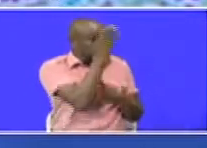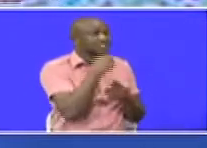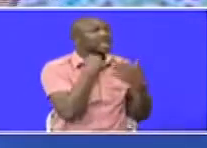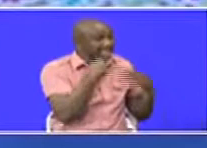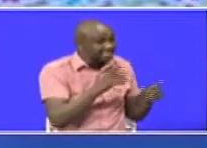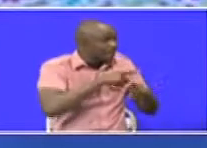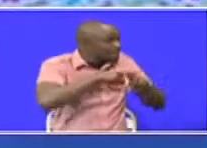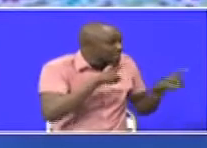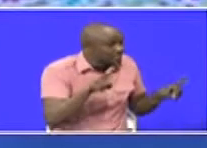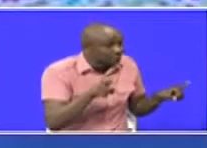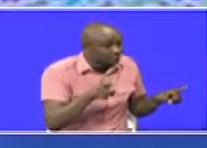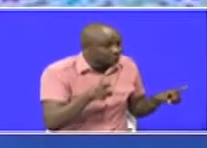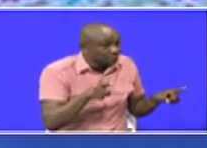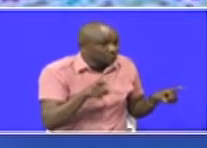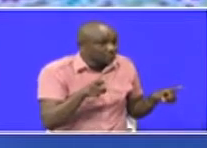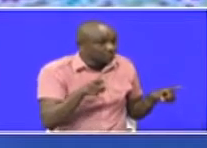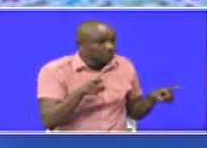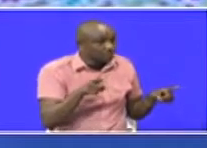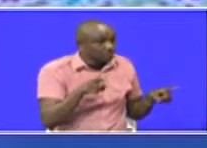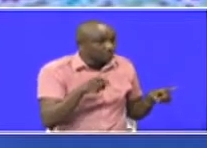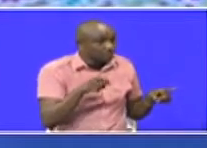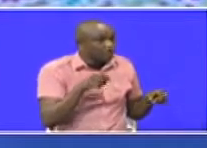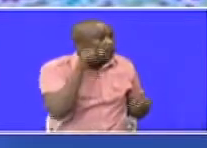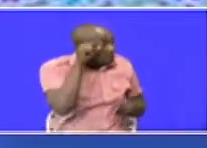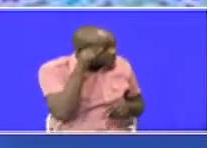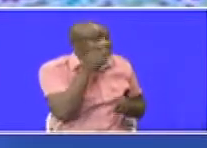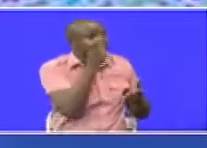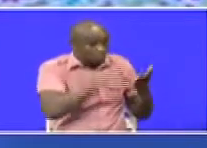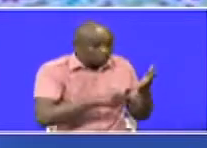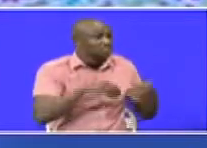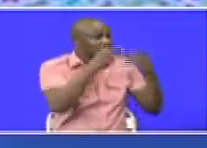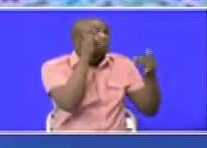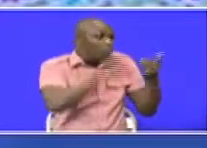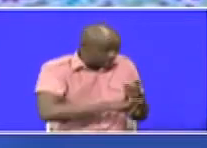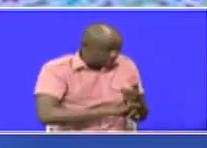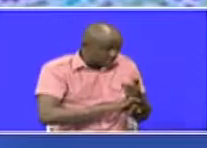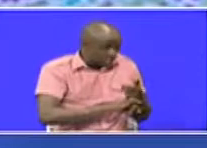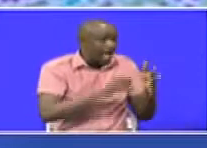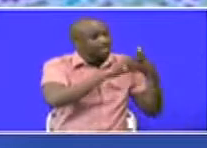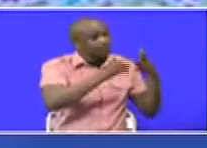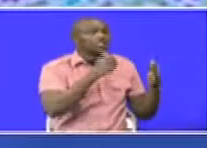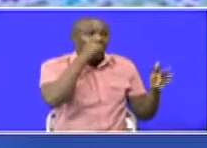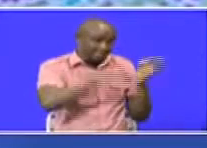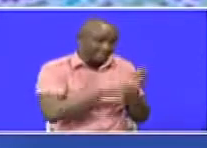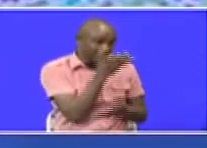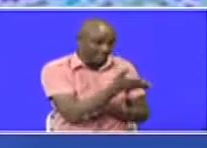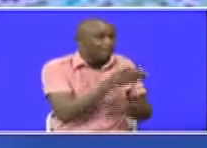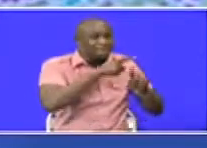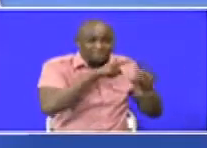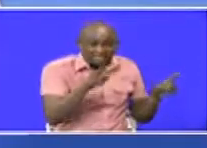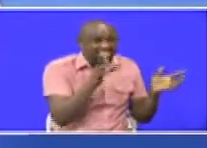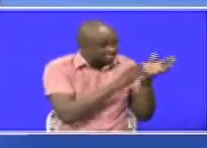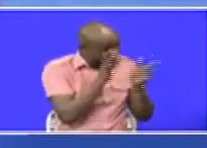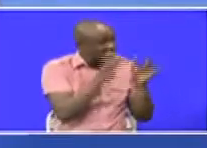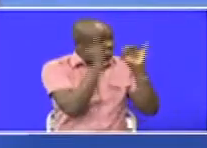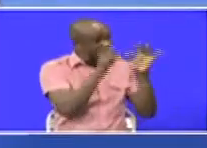divorce. But Moses wrote and said you can give your wife a talaka, yani you can divorce her. Mm-hmm. But Jesus in the